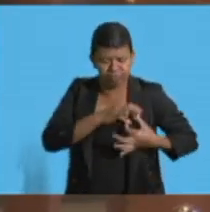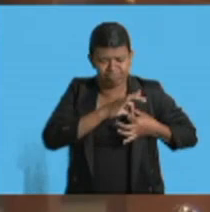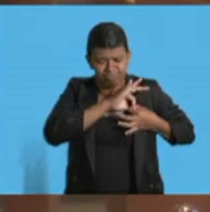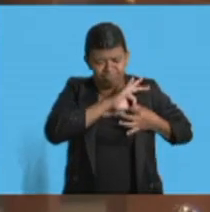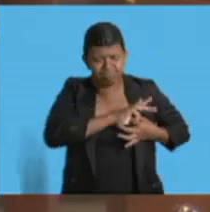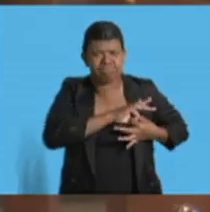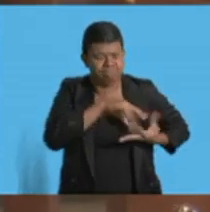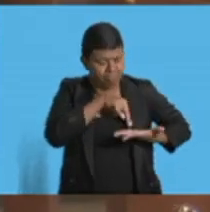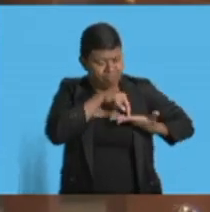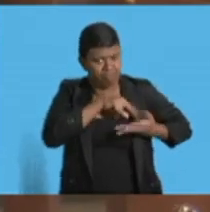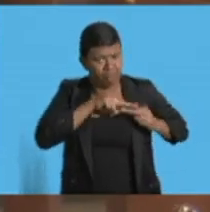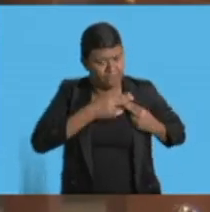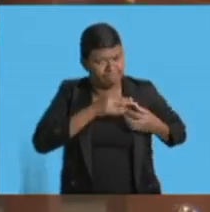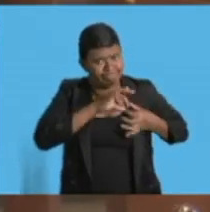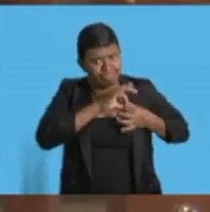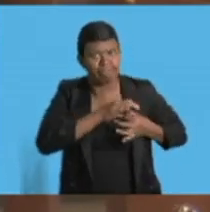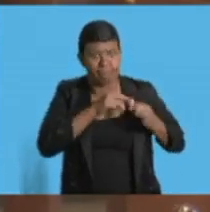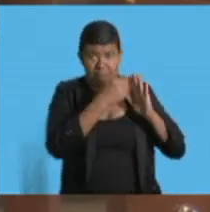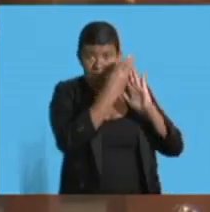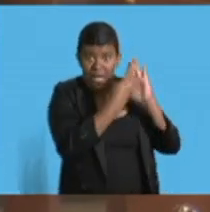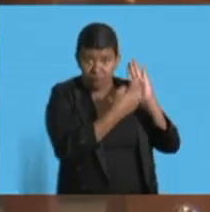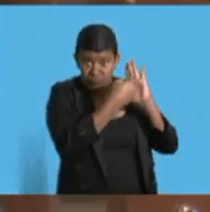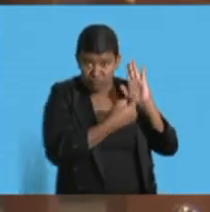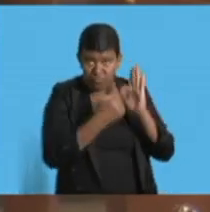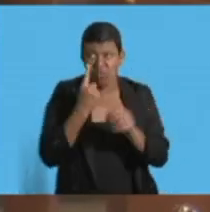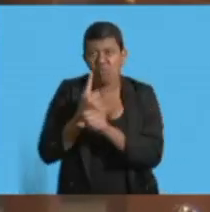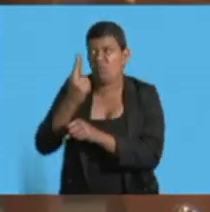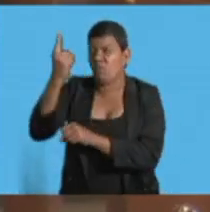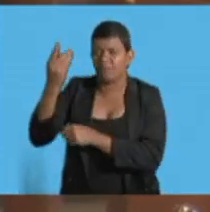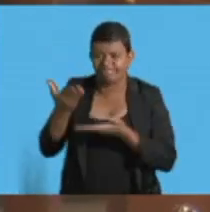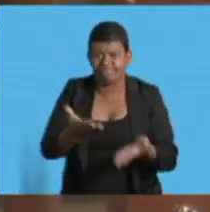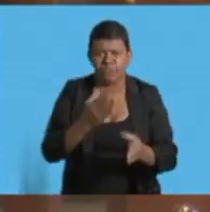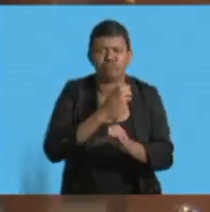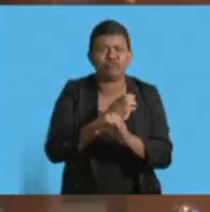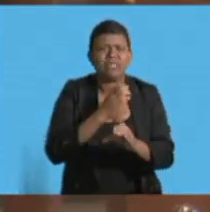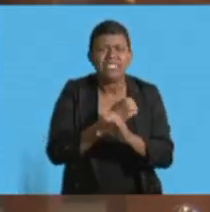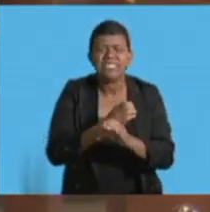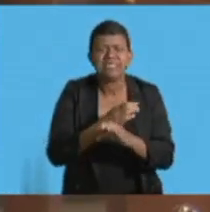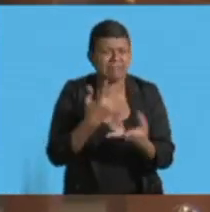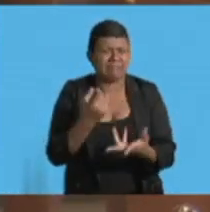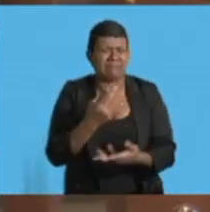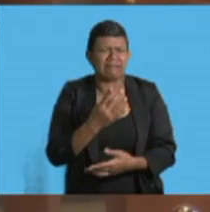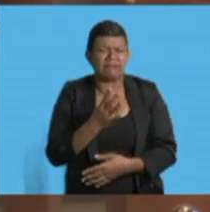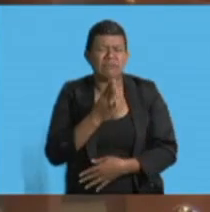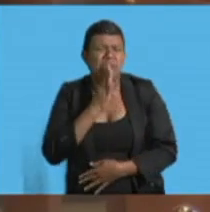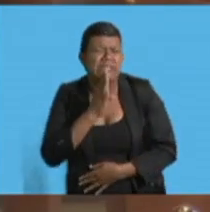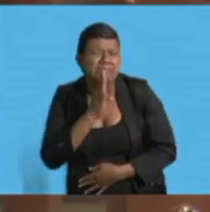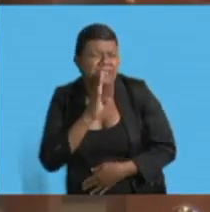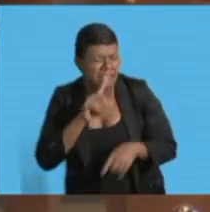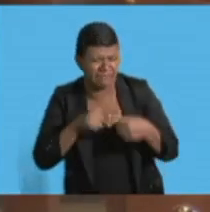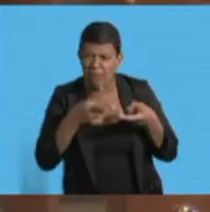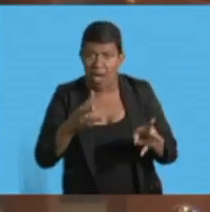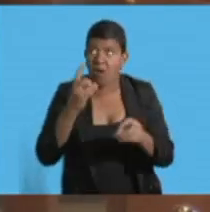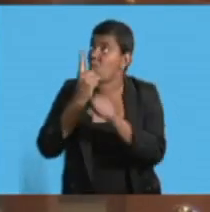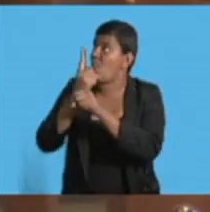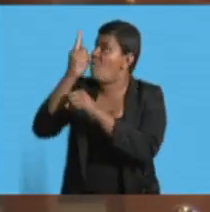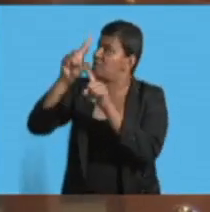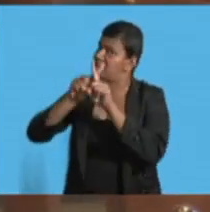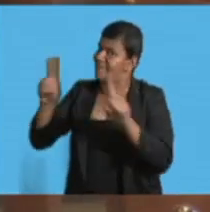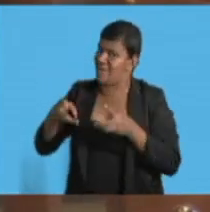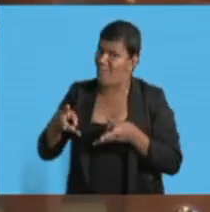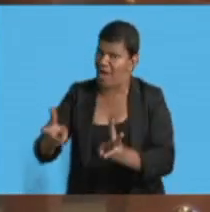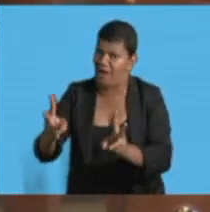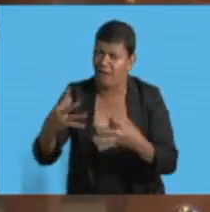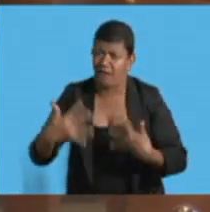that God walks in mysterious ways, and also his ways are not ours. If he